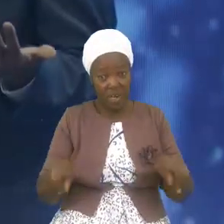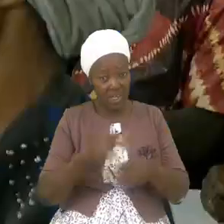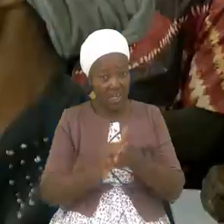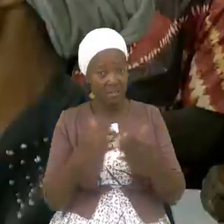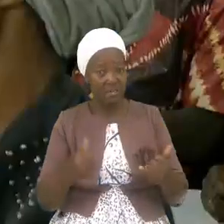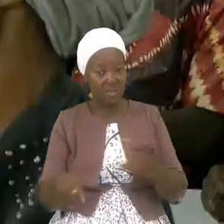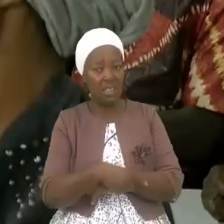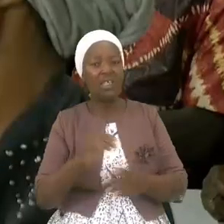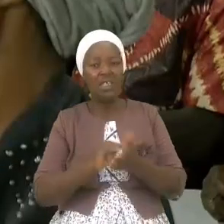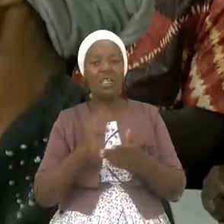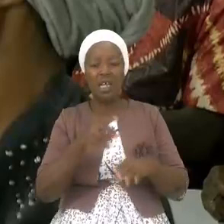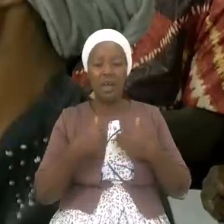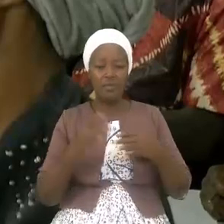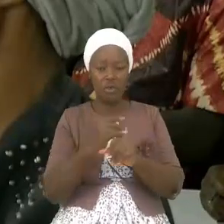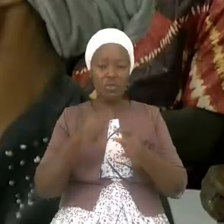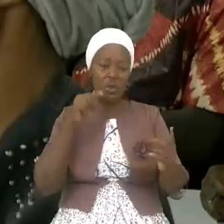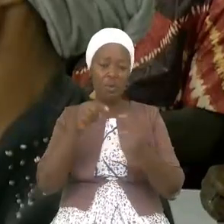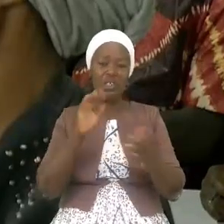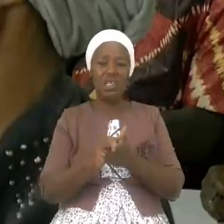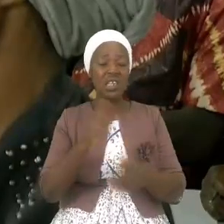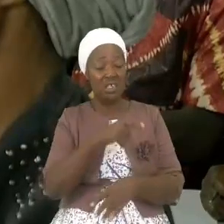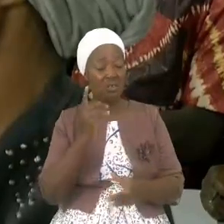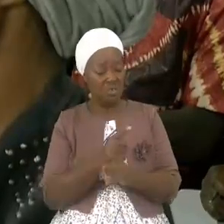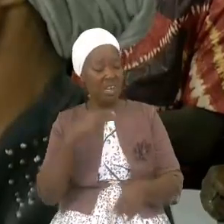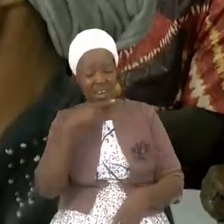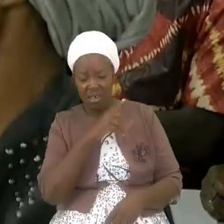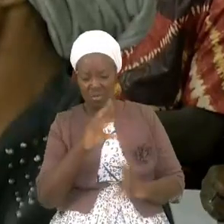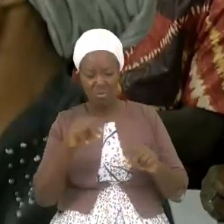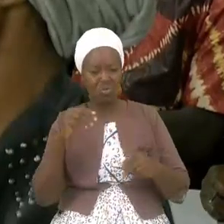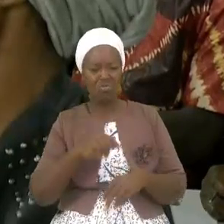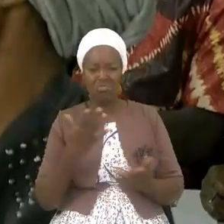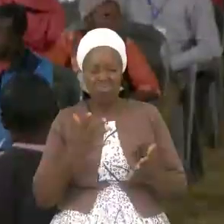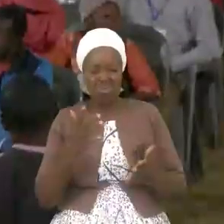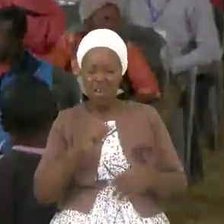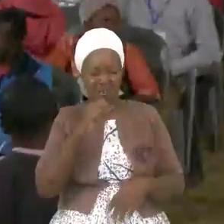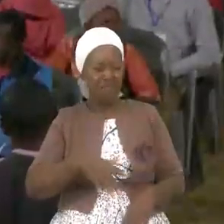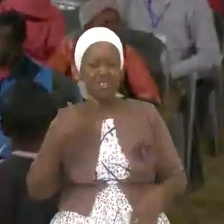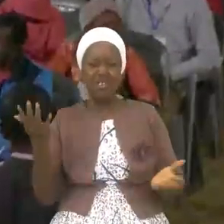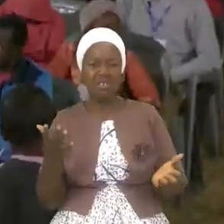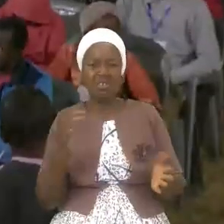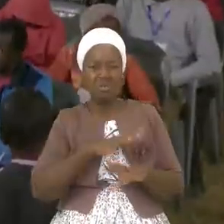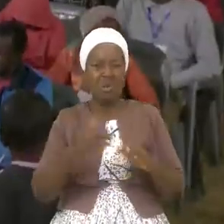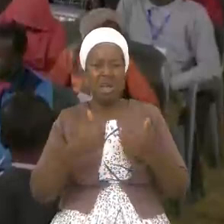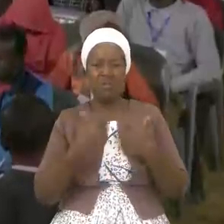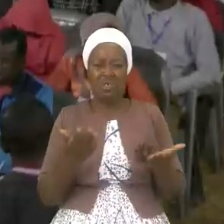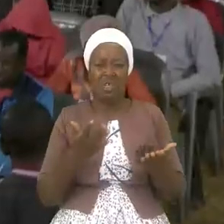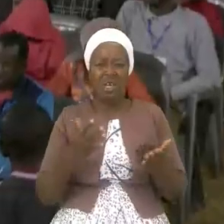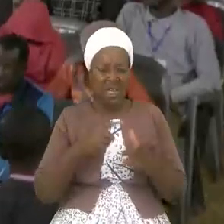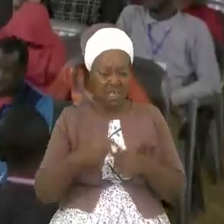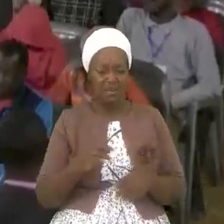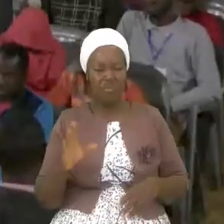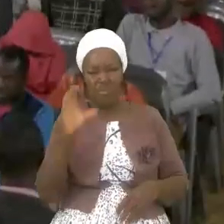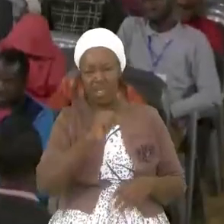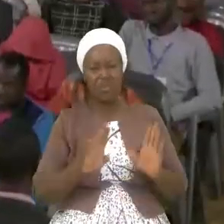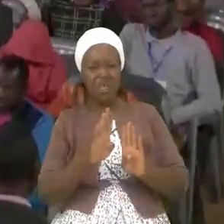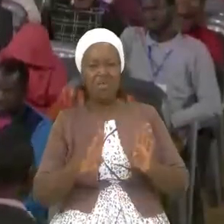guilt. They misbehave, no guilt. They gather women together, almost